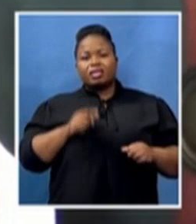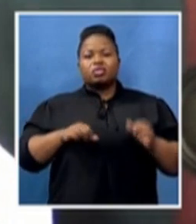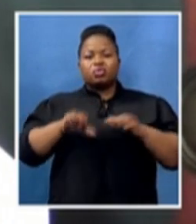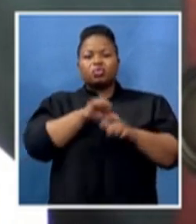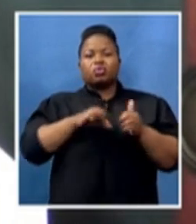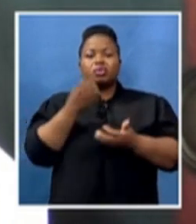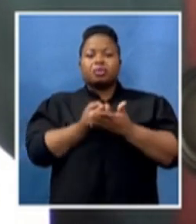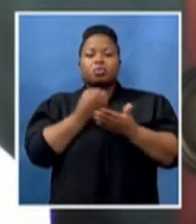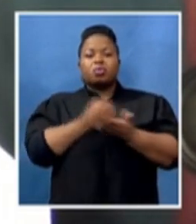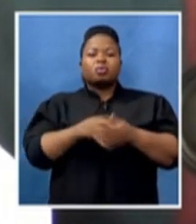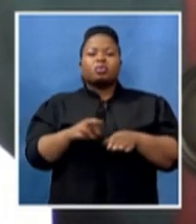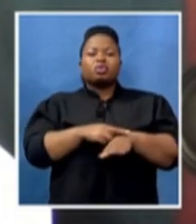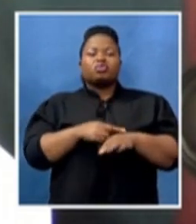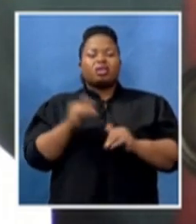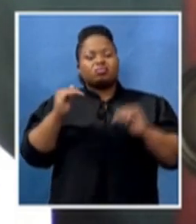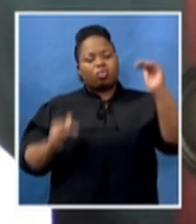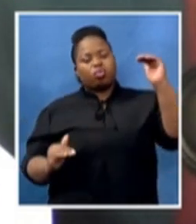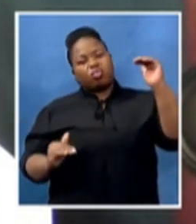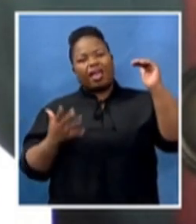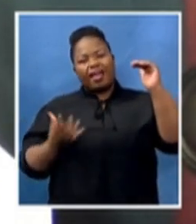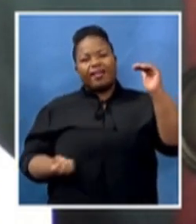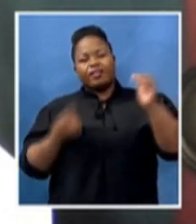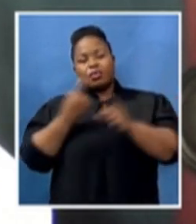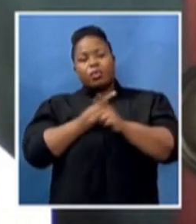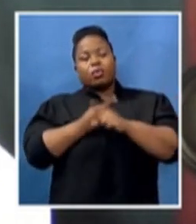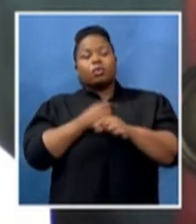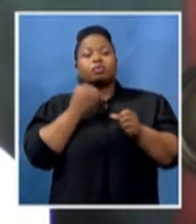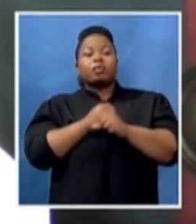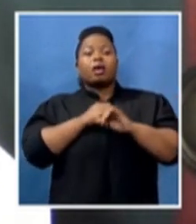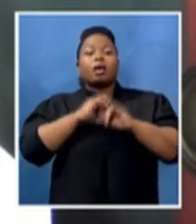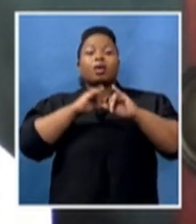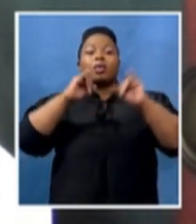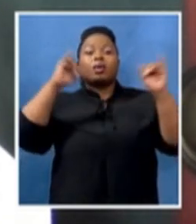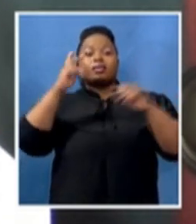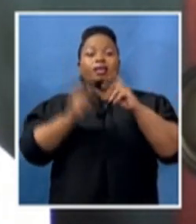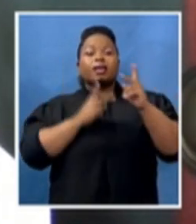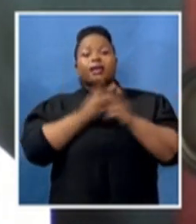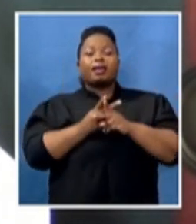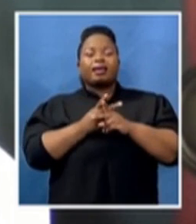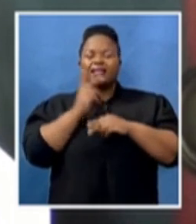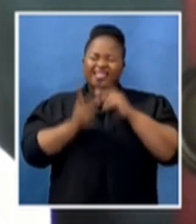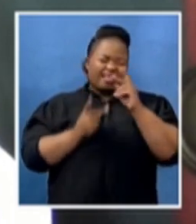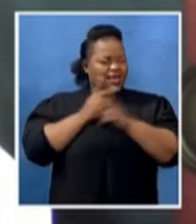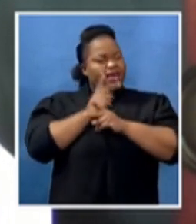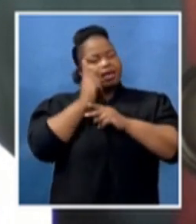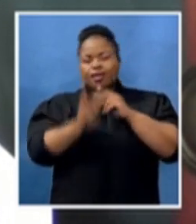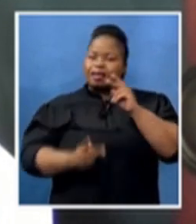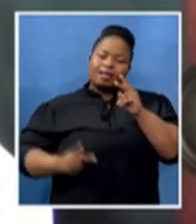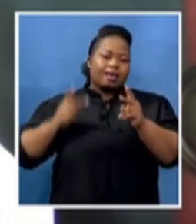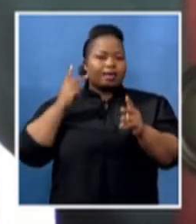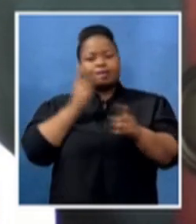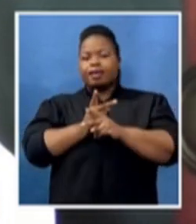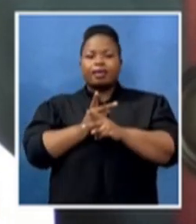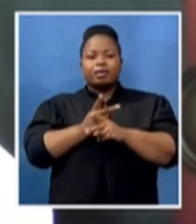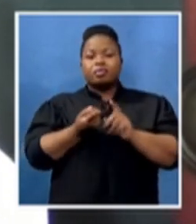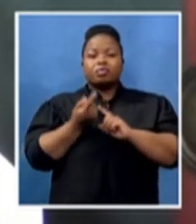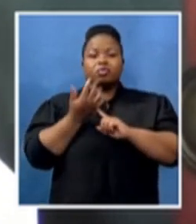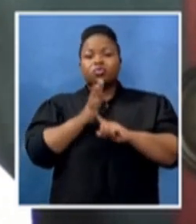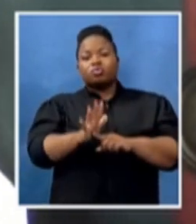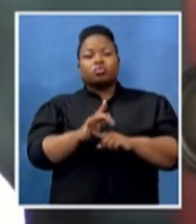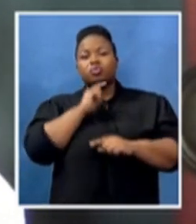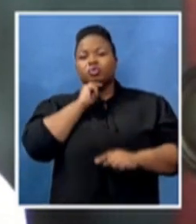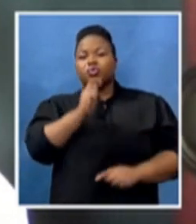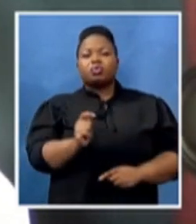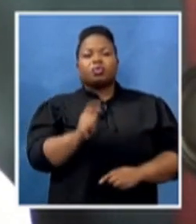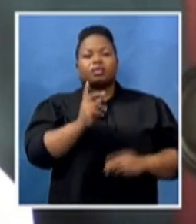being perpetuated again and again has played no small role in driving sexual and